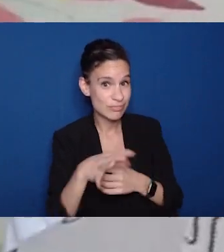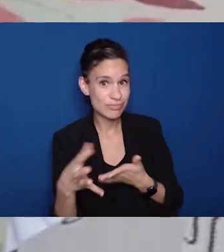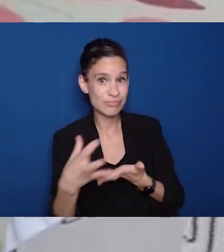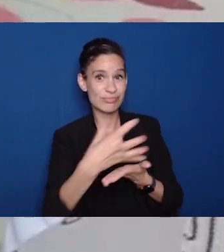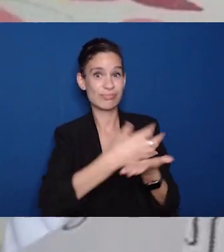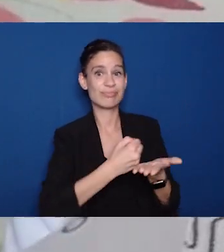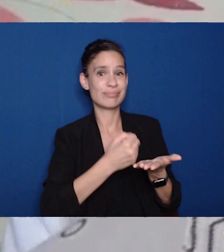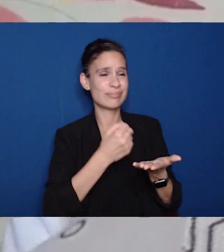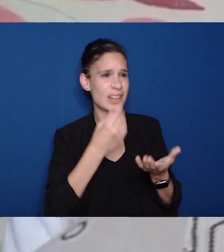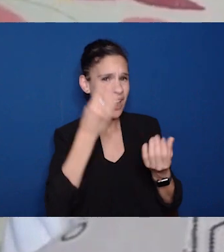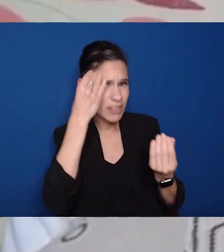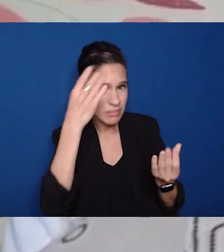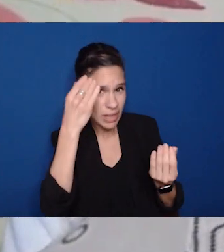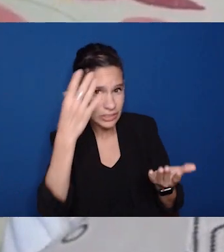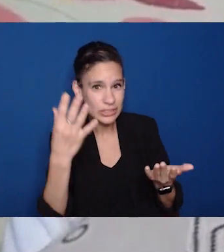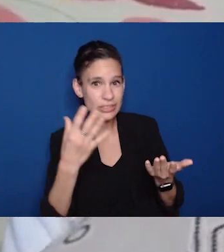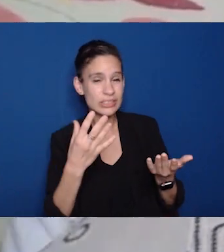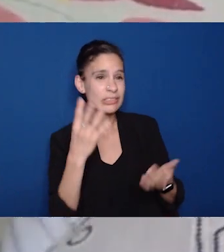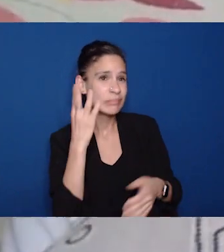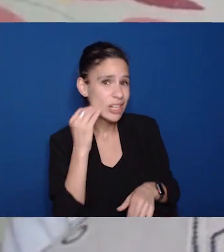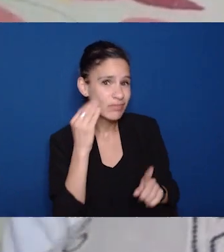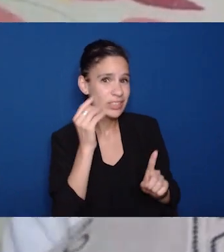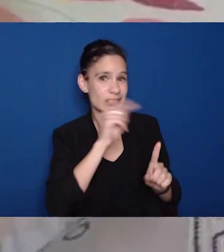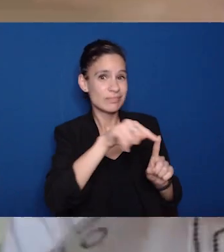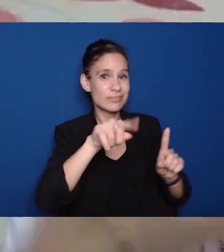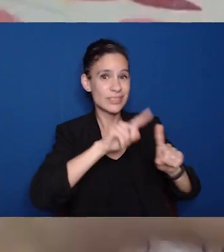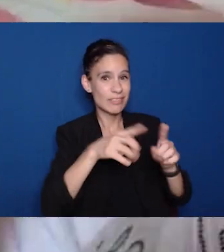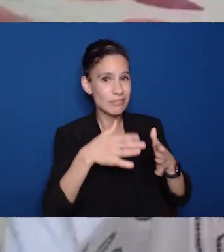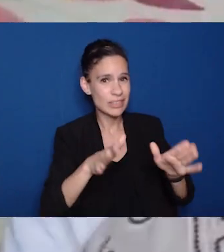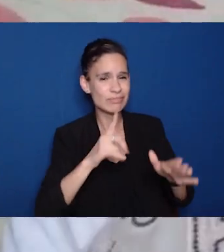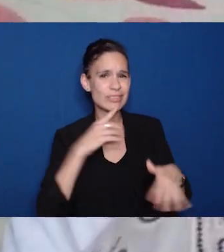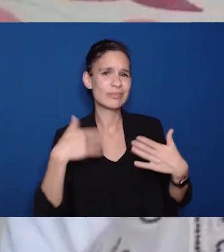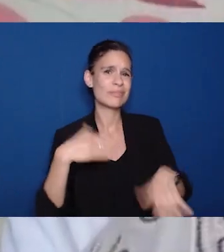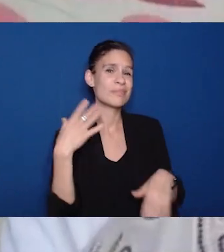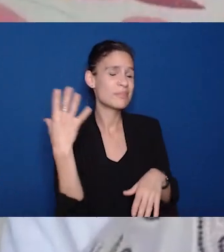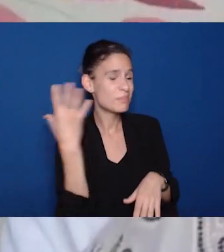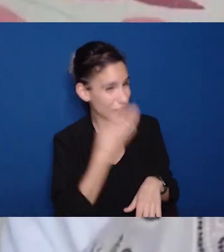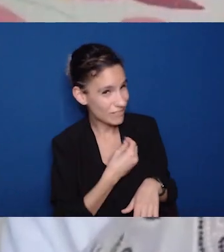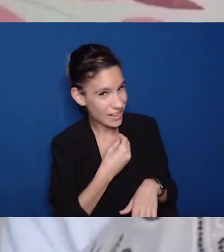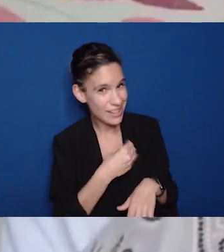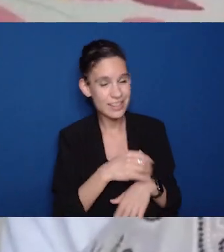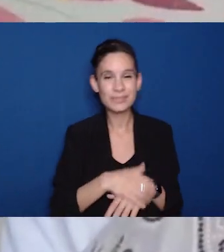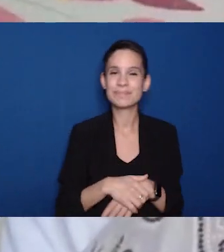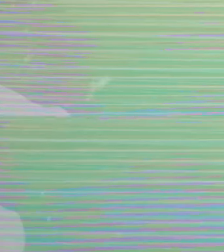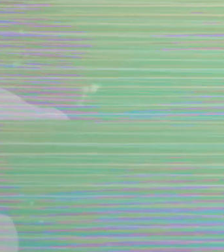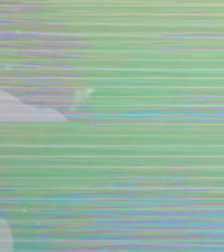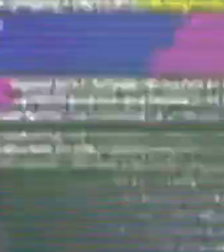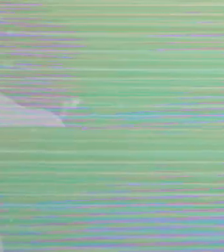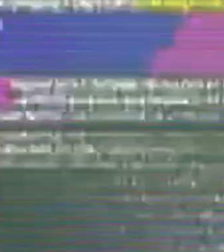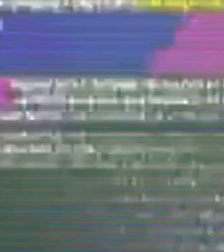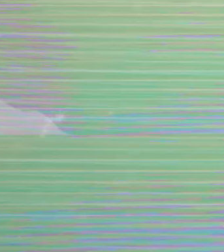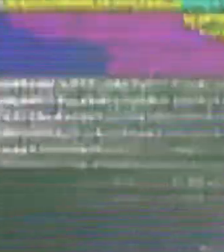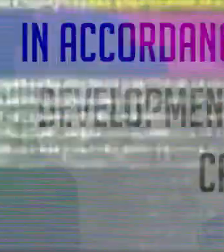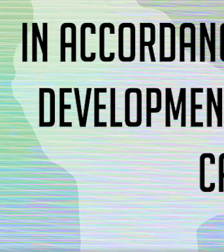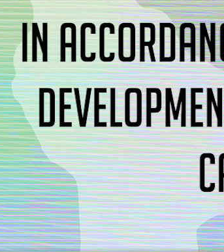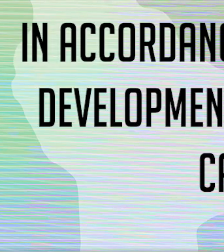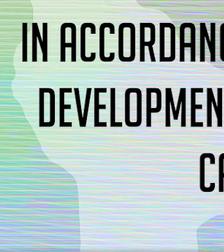expanding the collection of people who can listen to you and experience you and in different ways is beautiful.